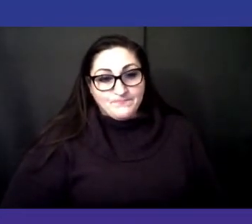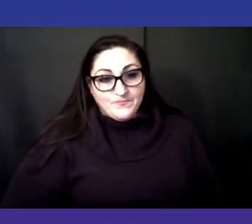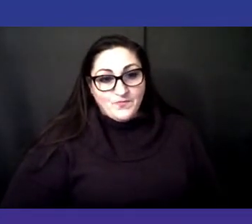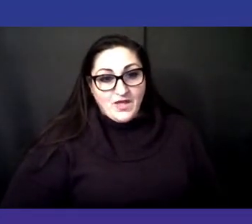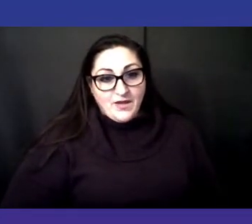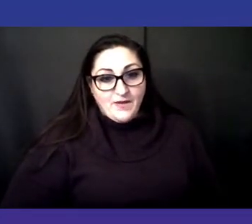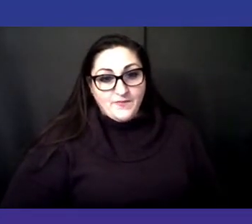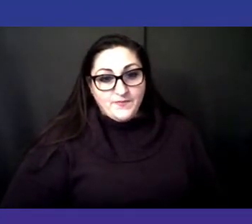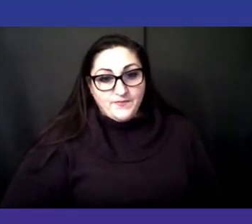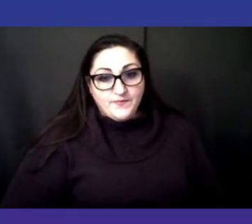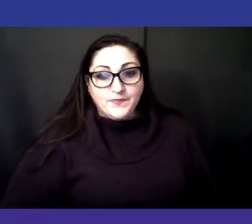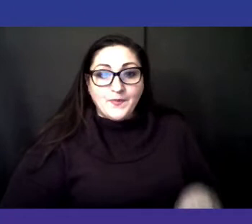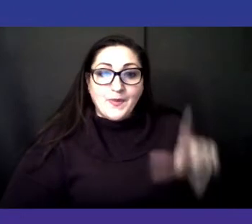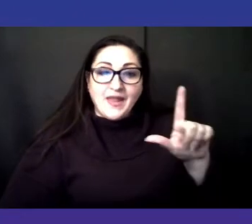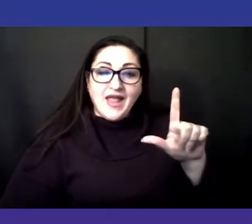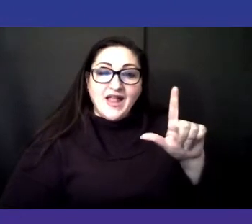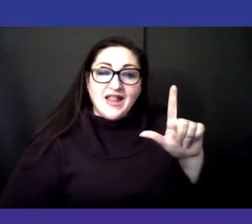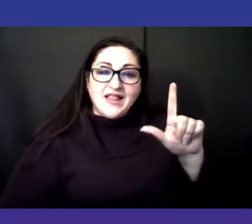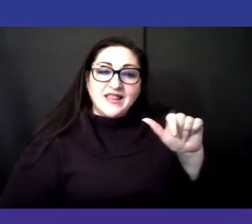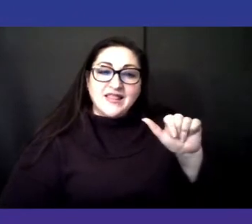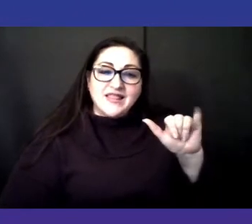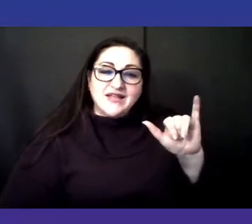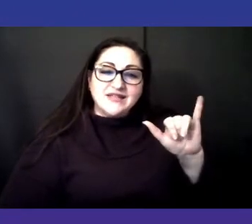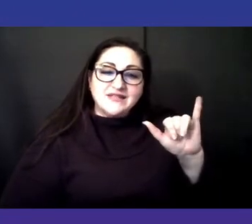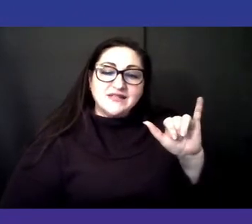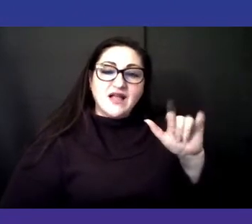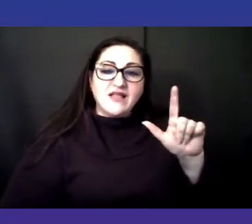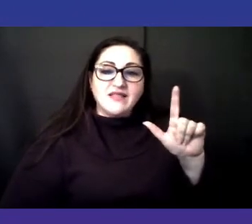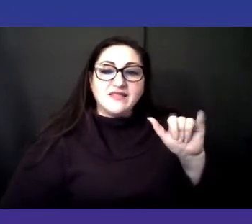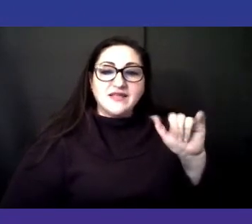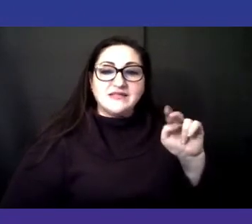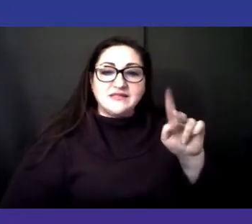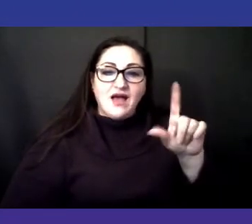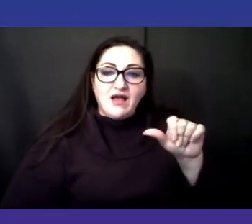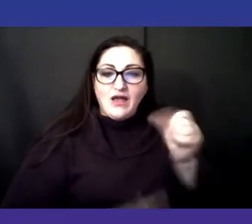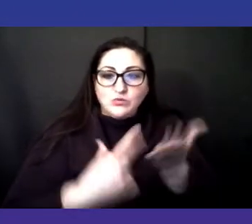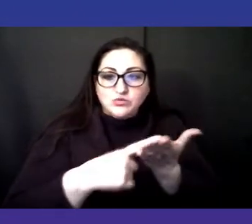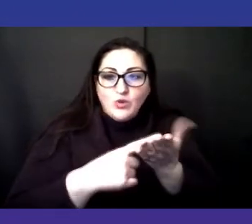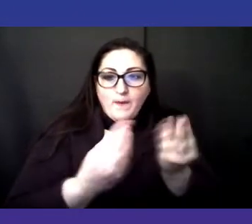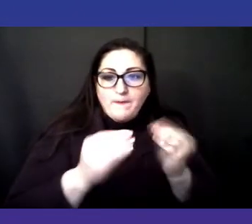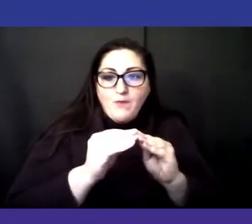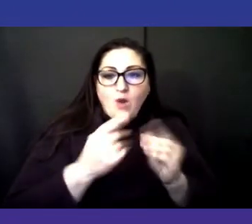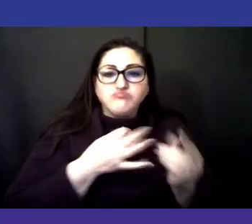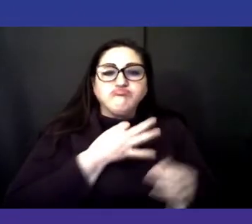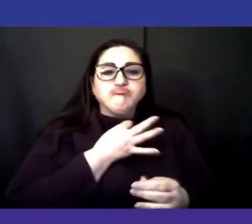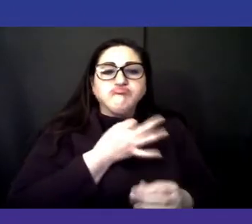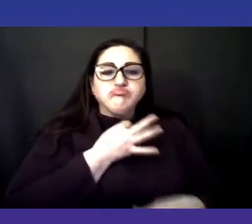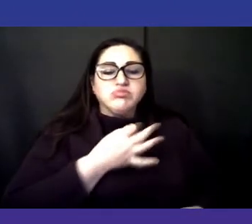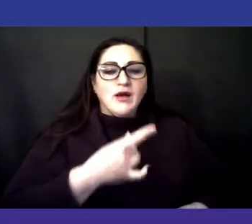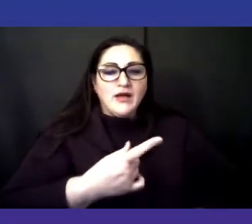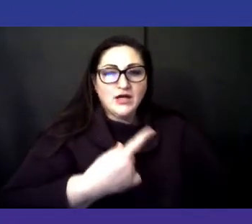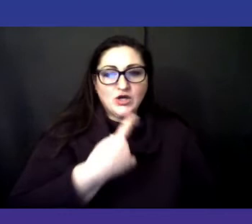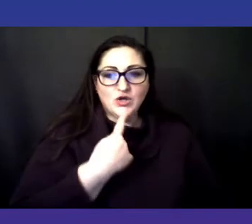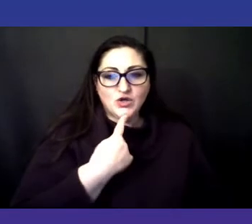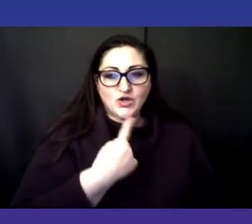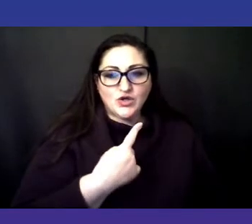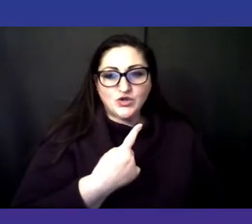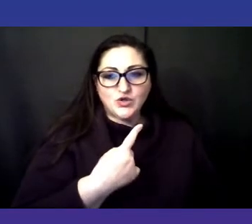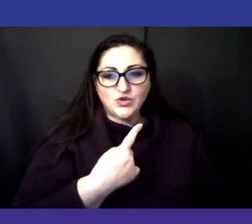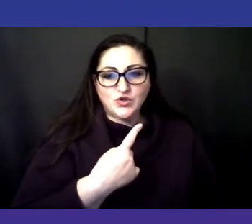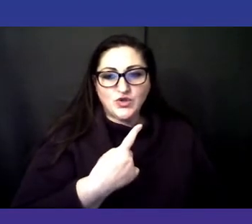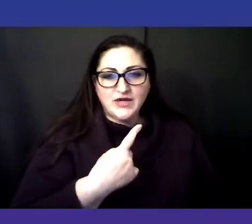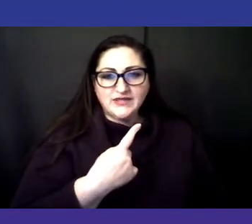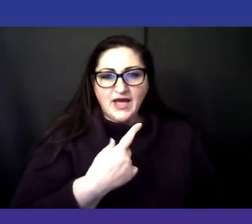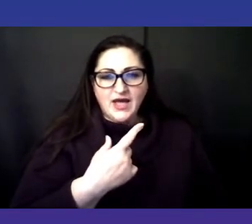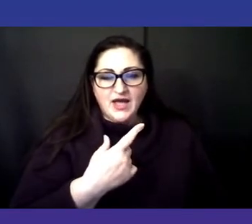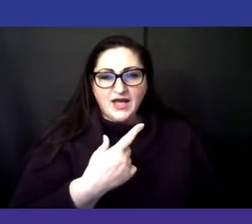Linda, could you talk a little bit more? I'm curious about this for everyone, but because you named house and I'm a house head, I'm curious about how you do